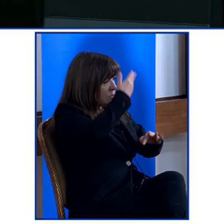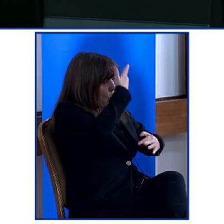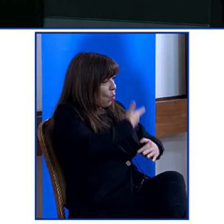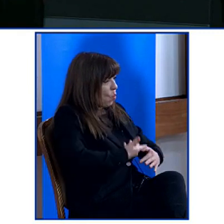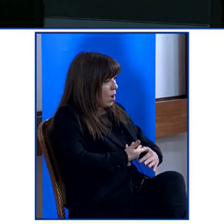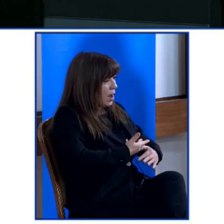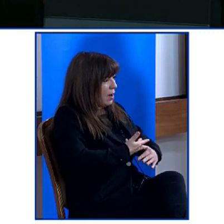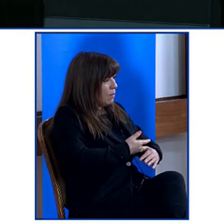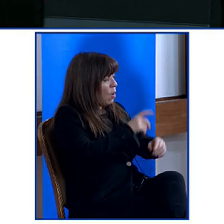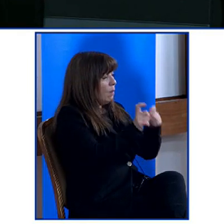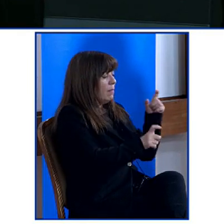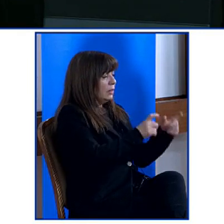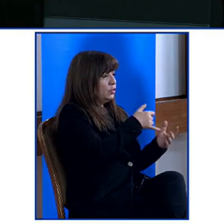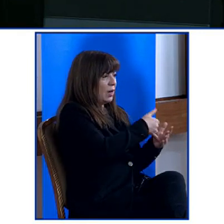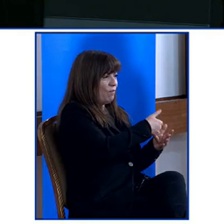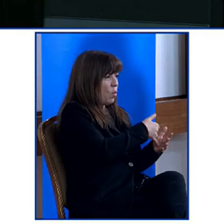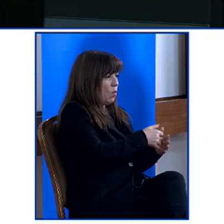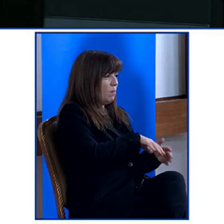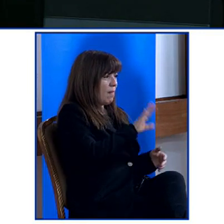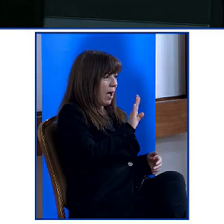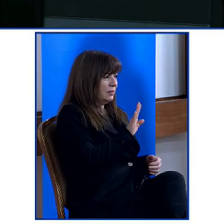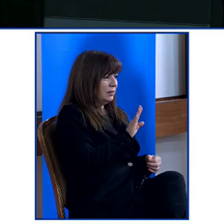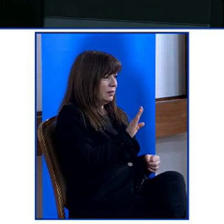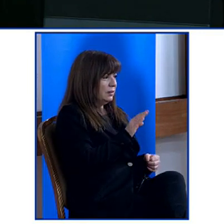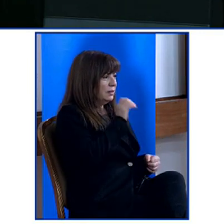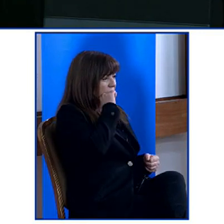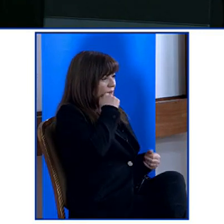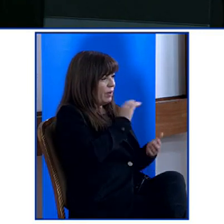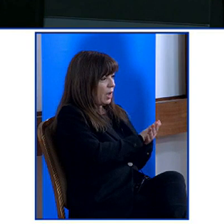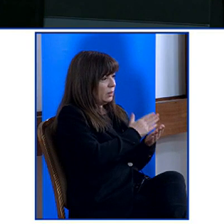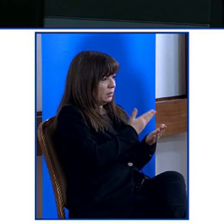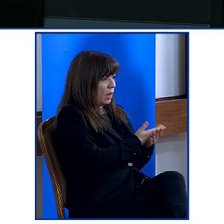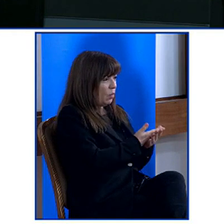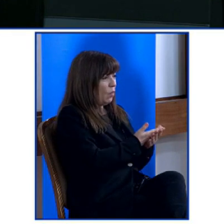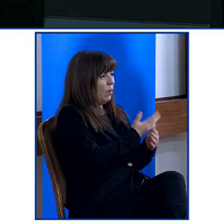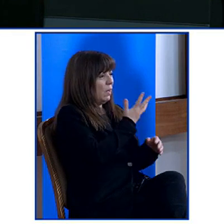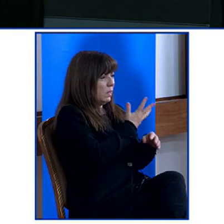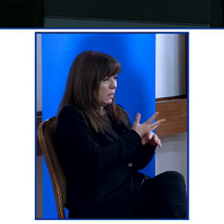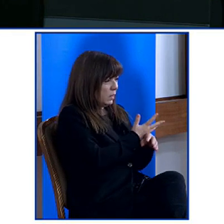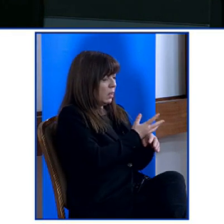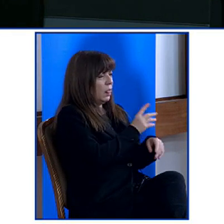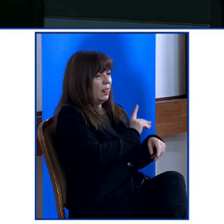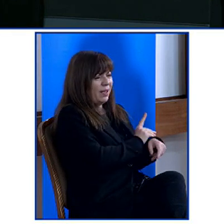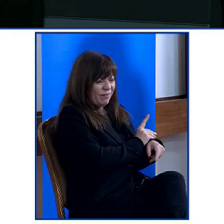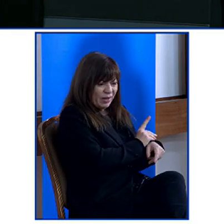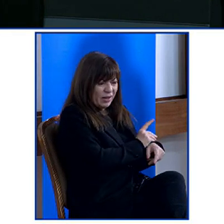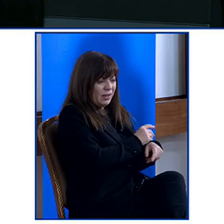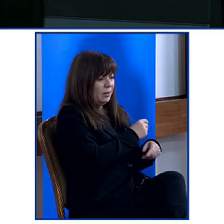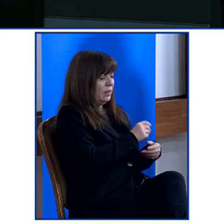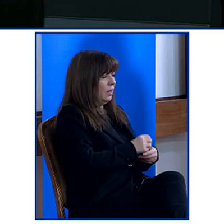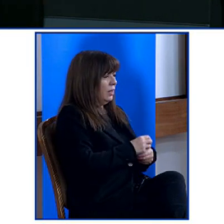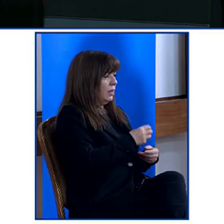underlying health conditions, the elderly, and the very young, are most at risk.